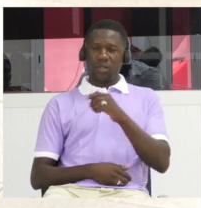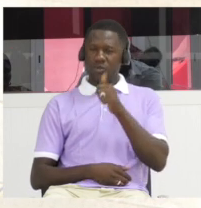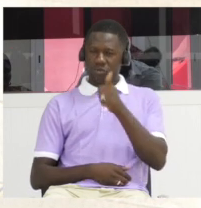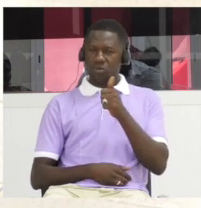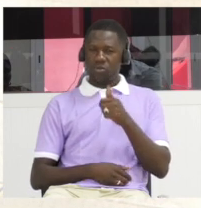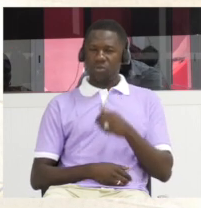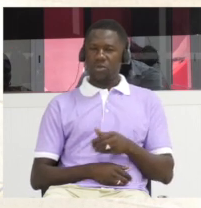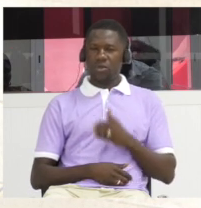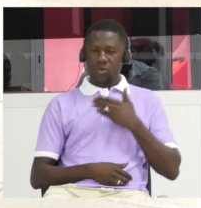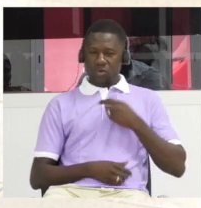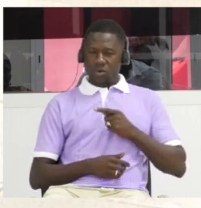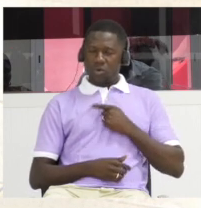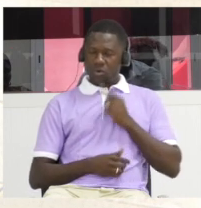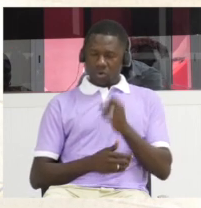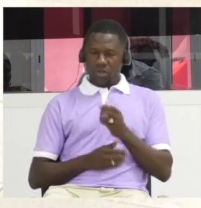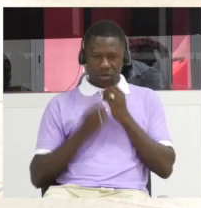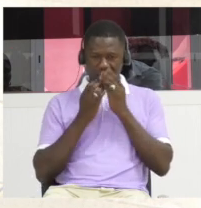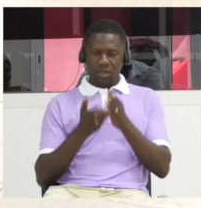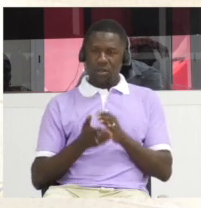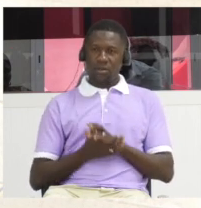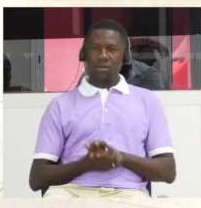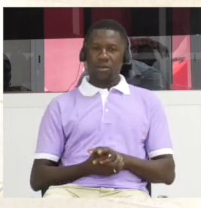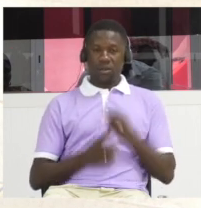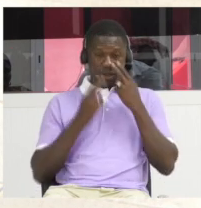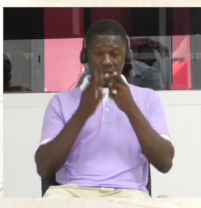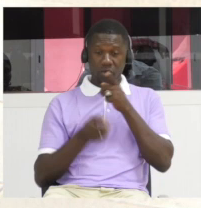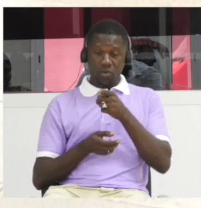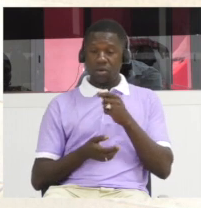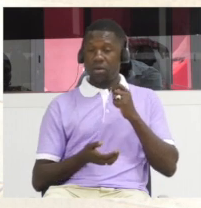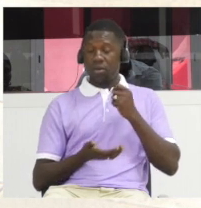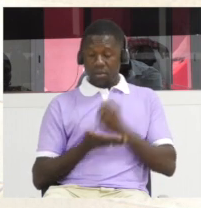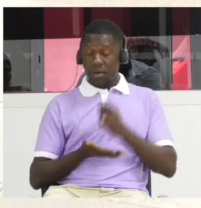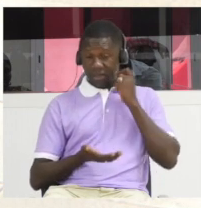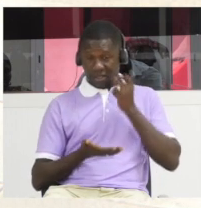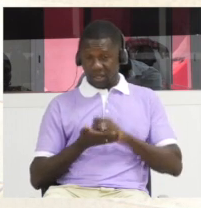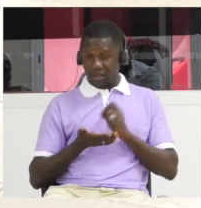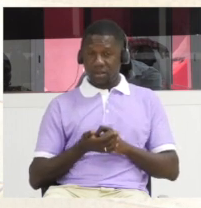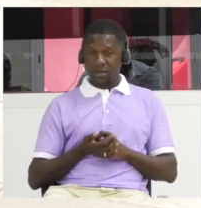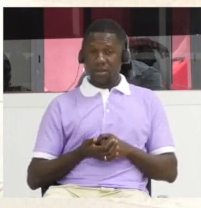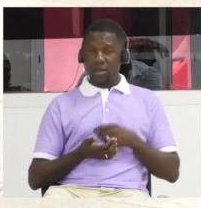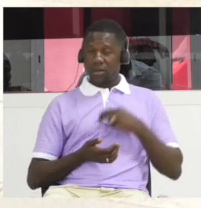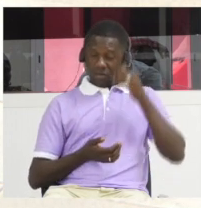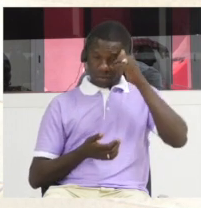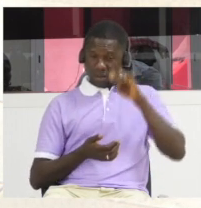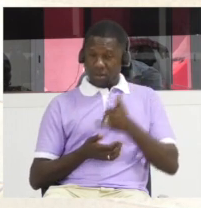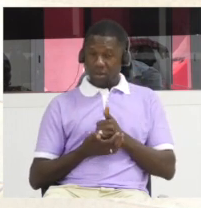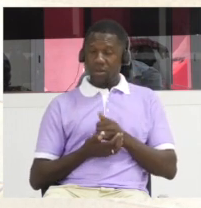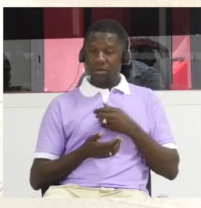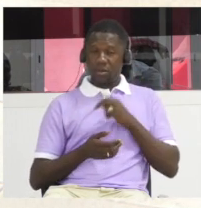assessment, seeing that you are permanent secretary and you are willing to acknowledge that at that